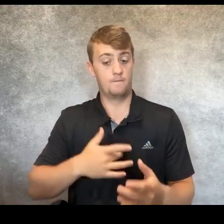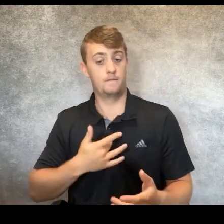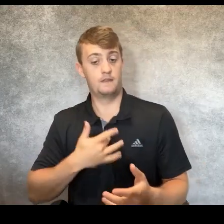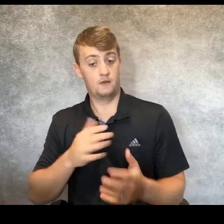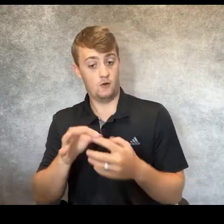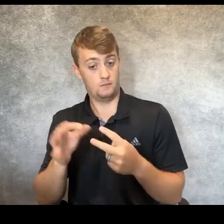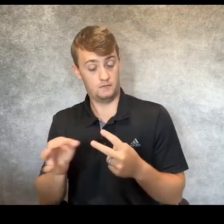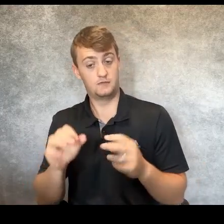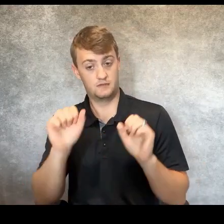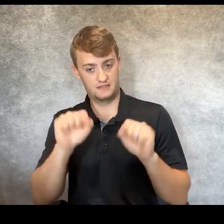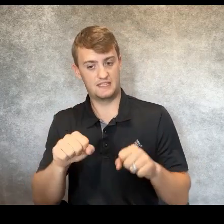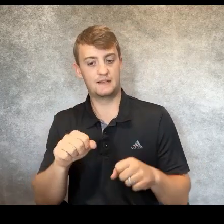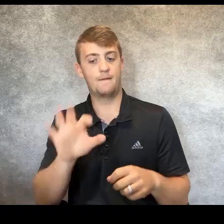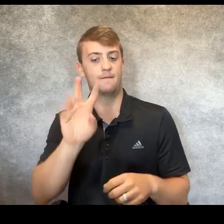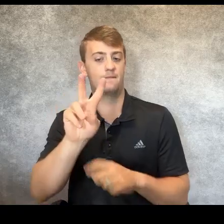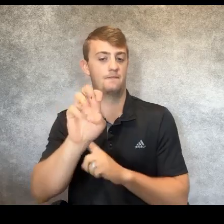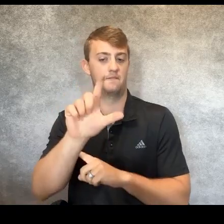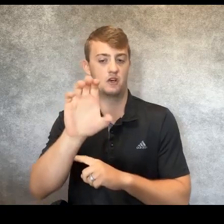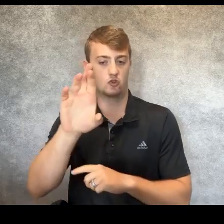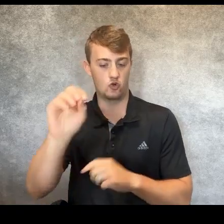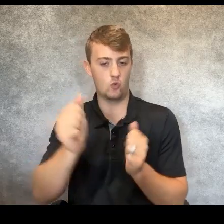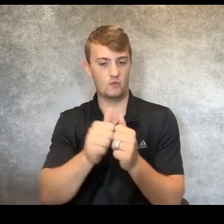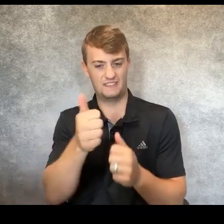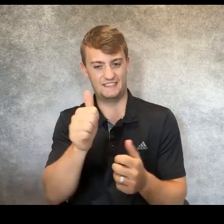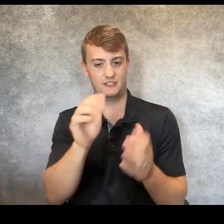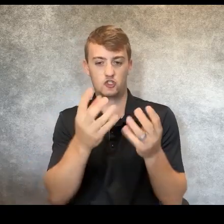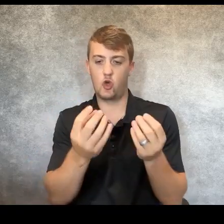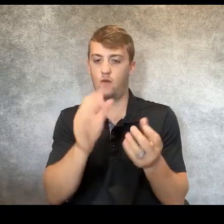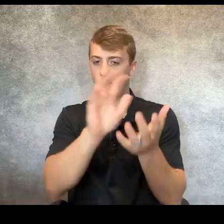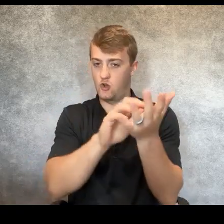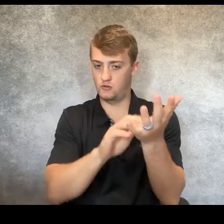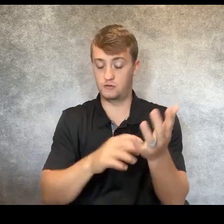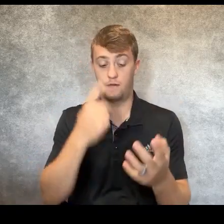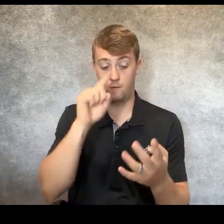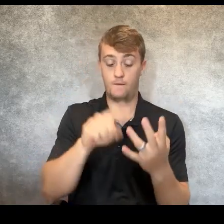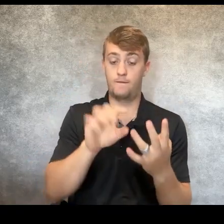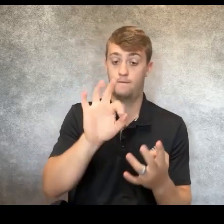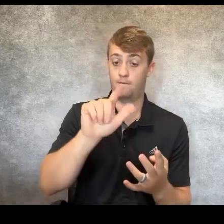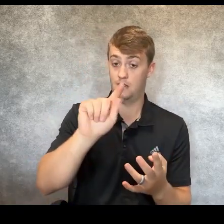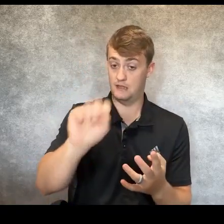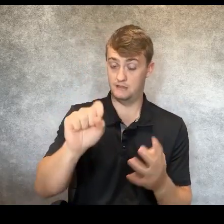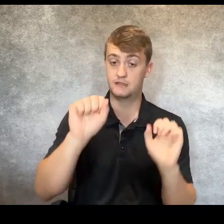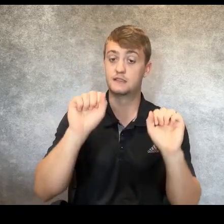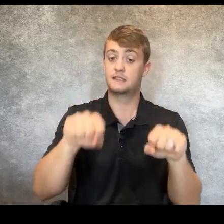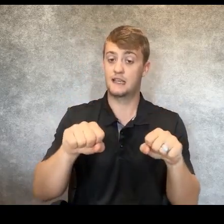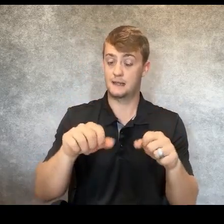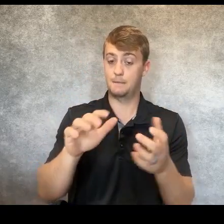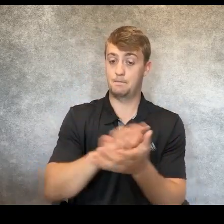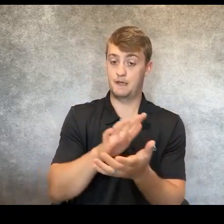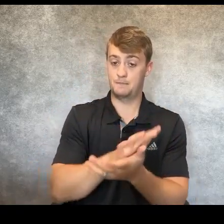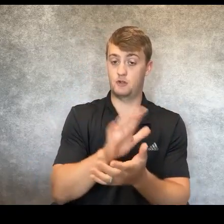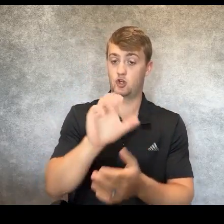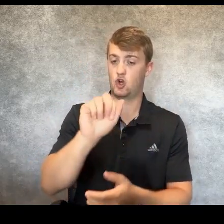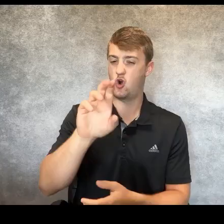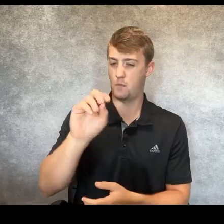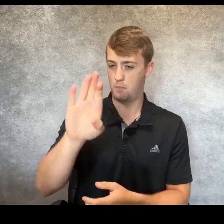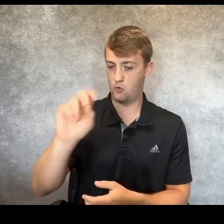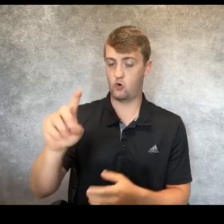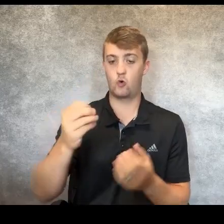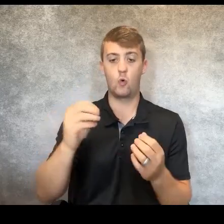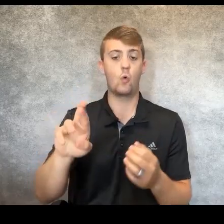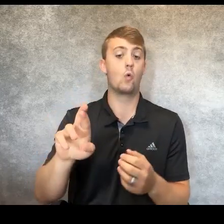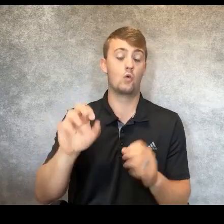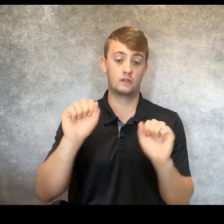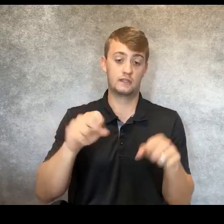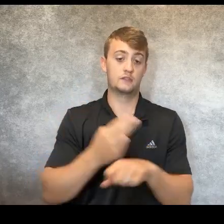Velcro strips with 10 soft dots. For hundreds or flats, use index cards or cut pieces of cardboard marked with a 10 by 10